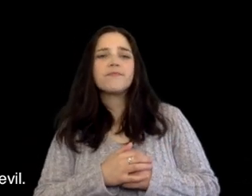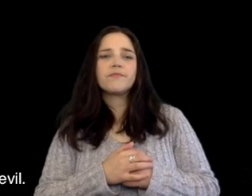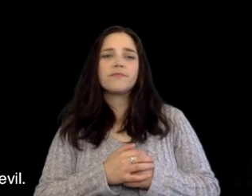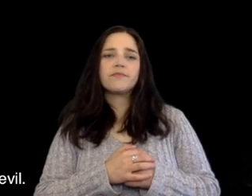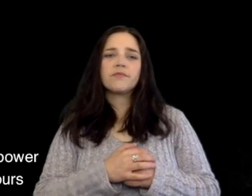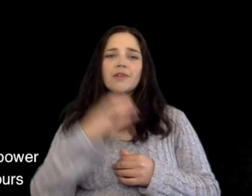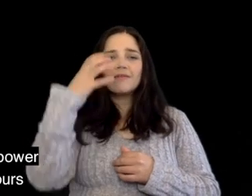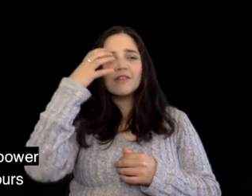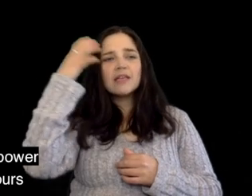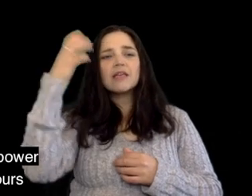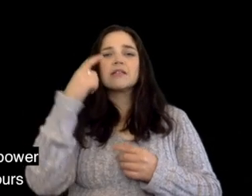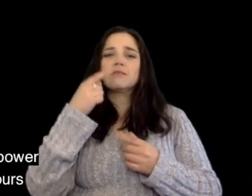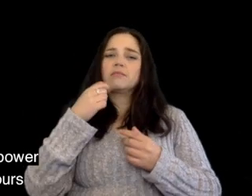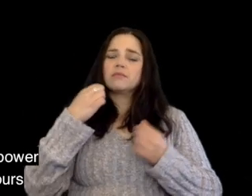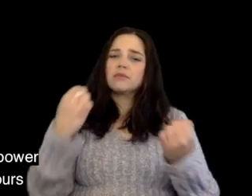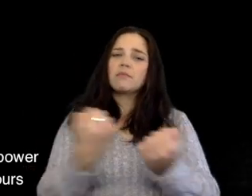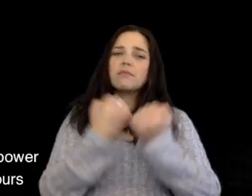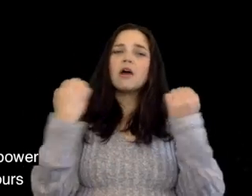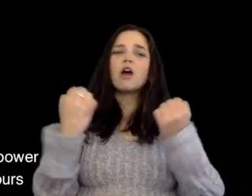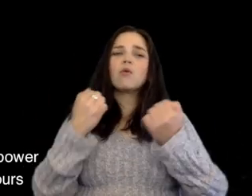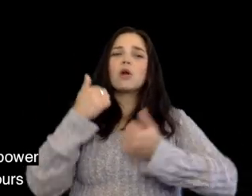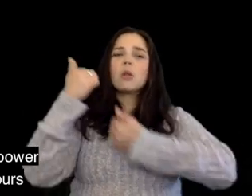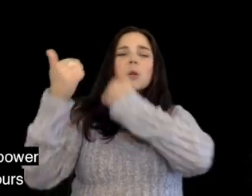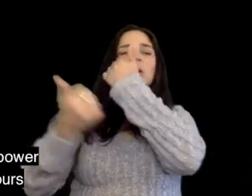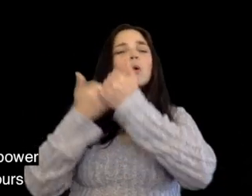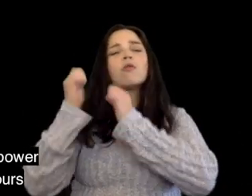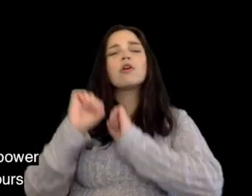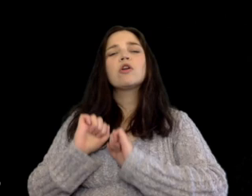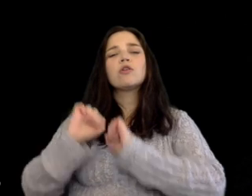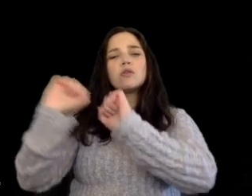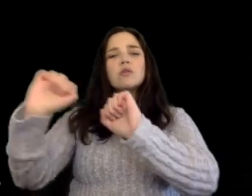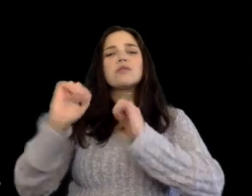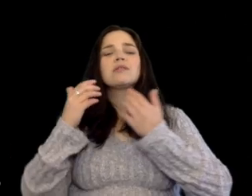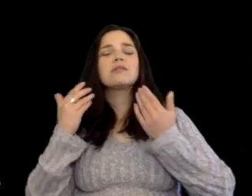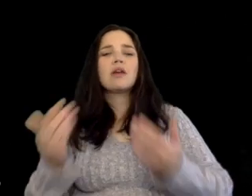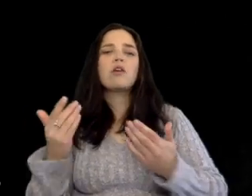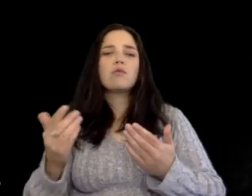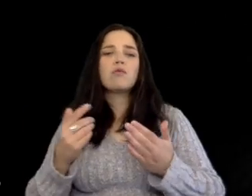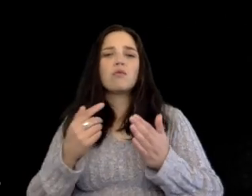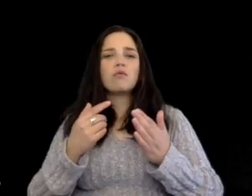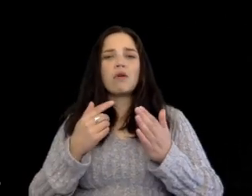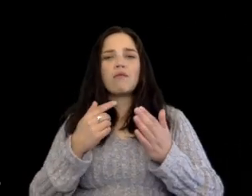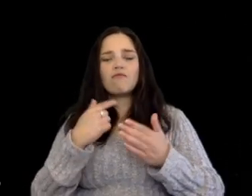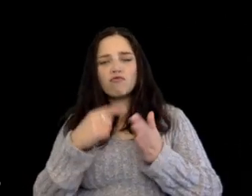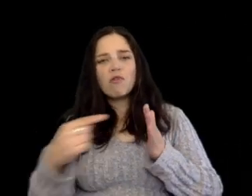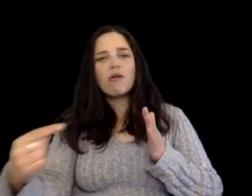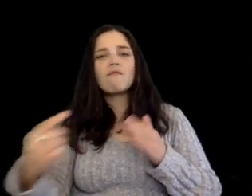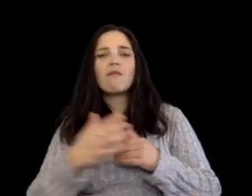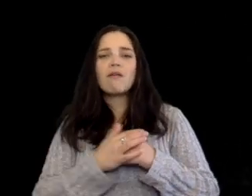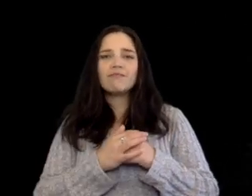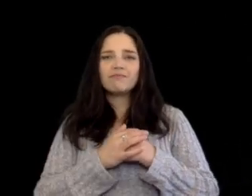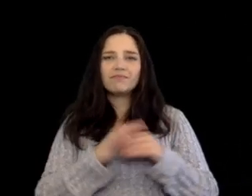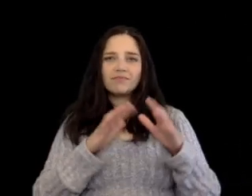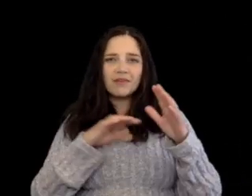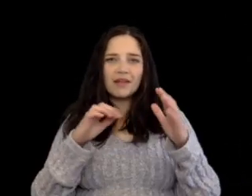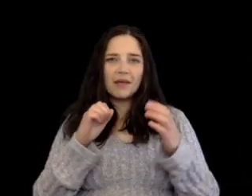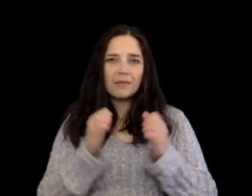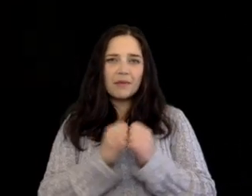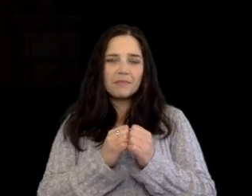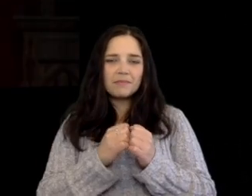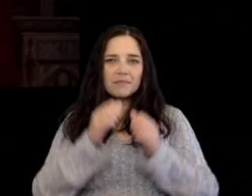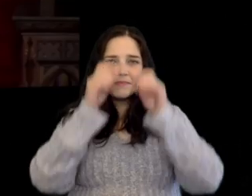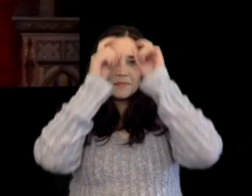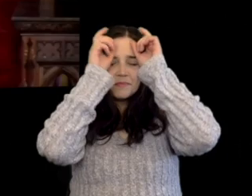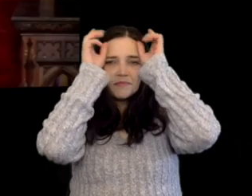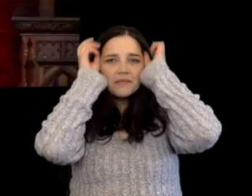evil. For the kingdom, the power, and the glory are yours now and forever.